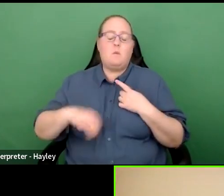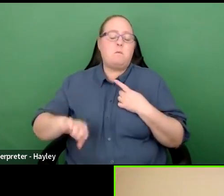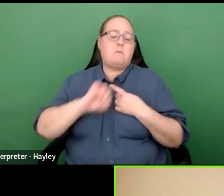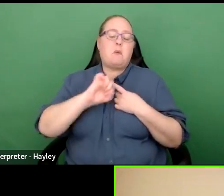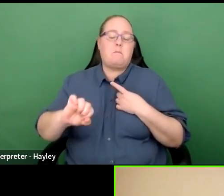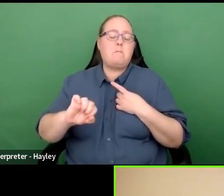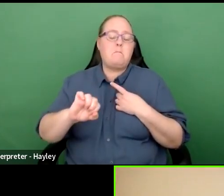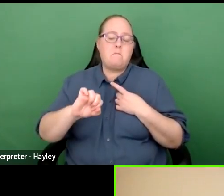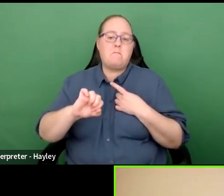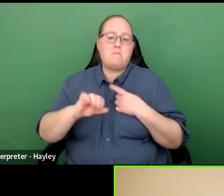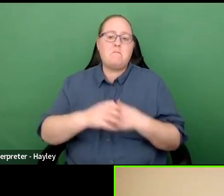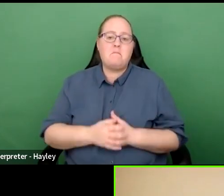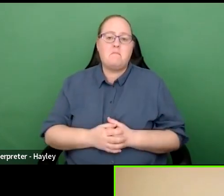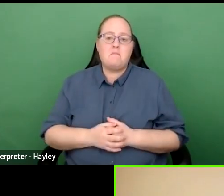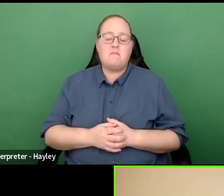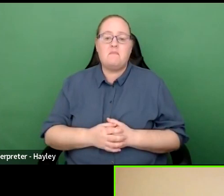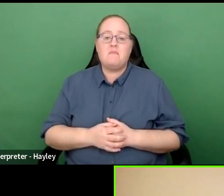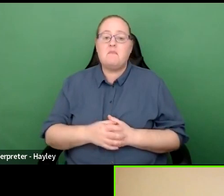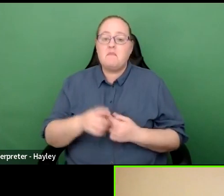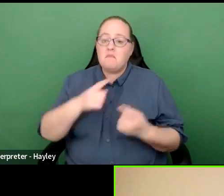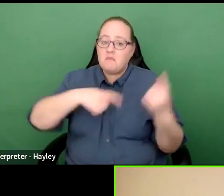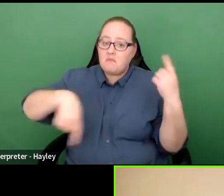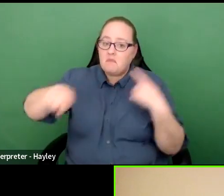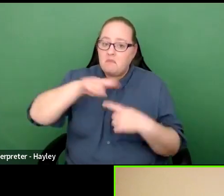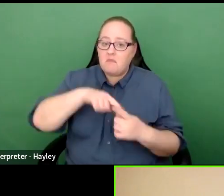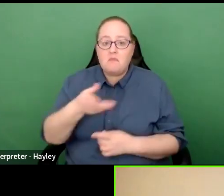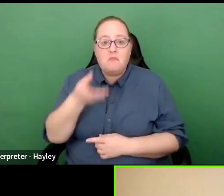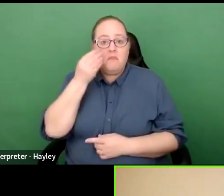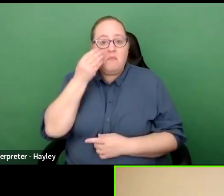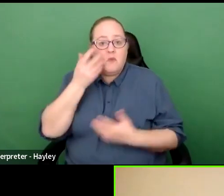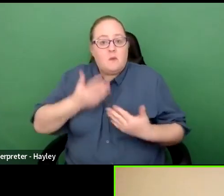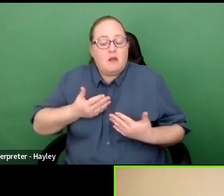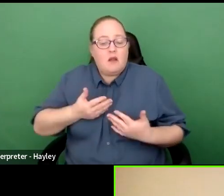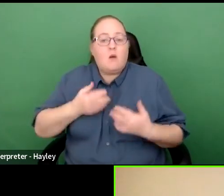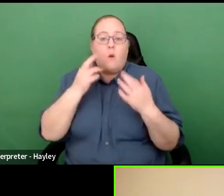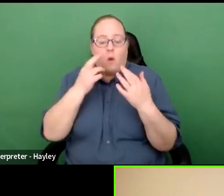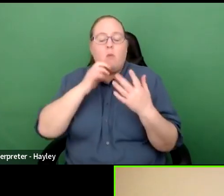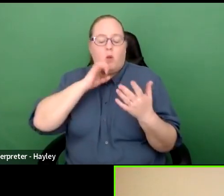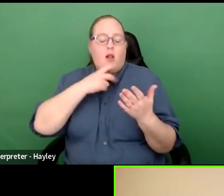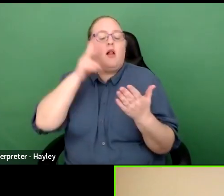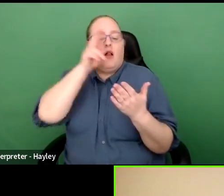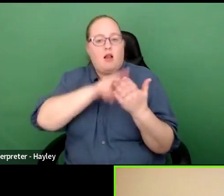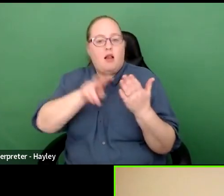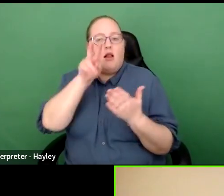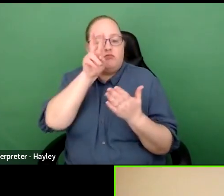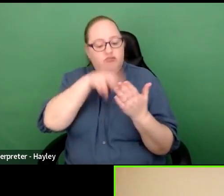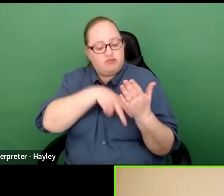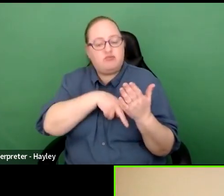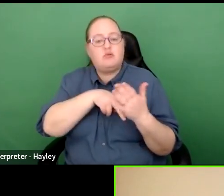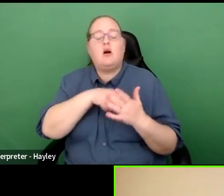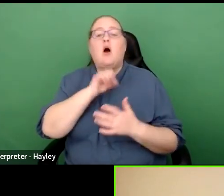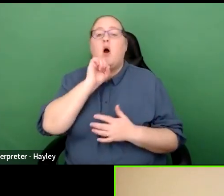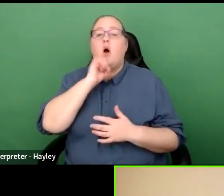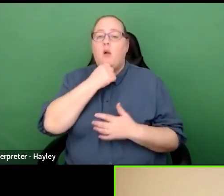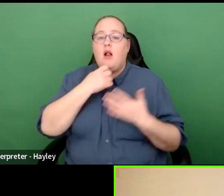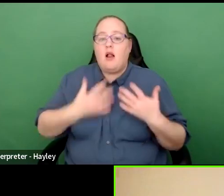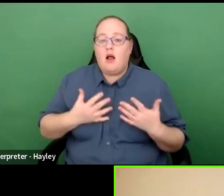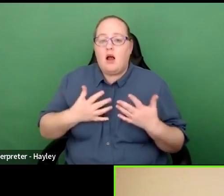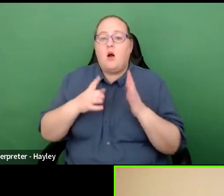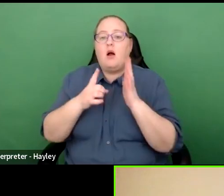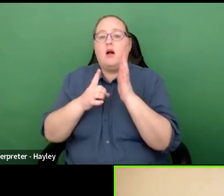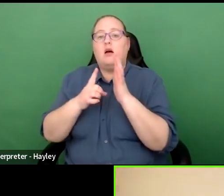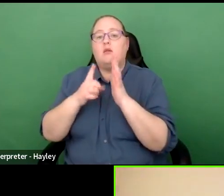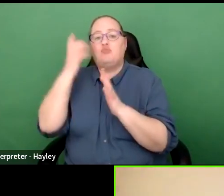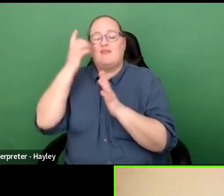hope those who listen to us will read this book. With this, I will turn the floor to Professor